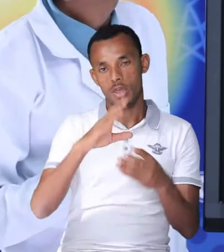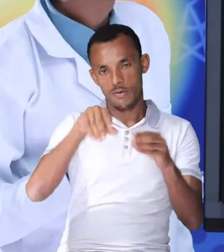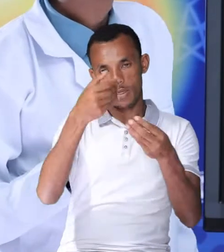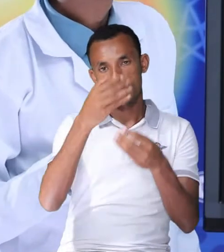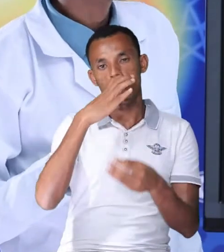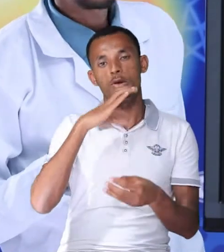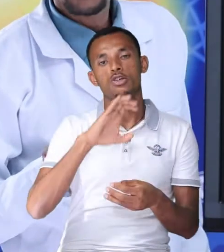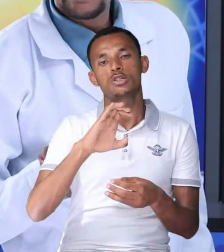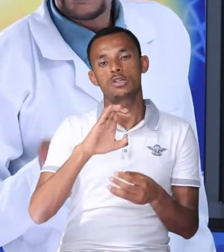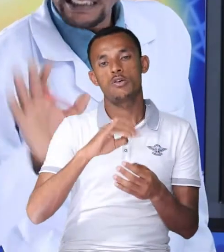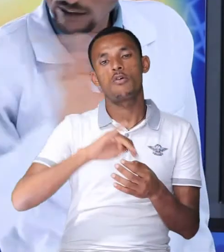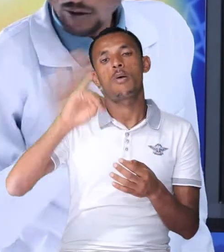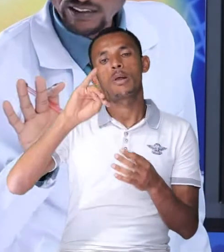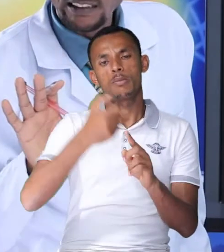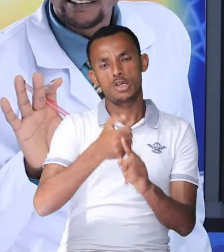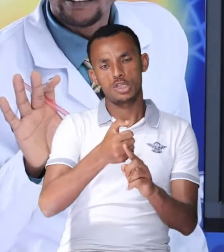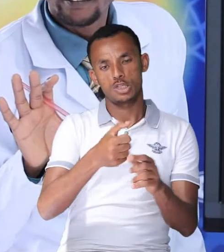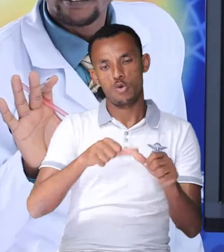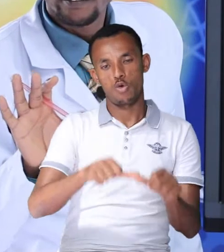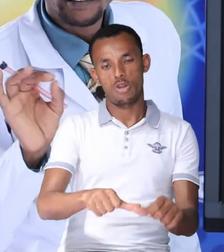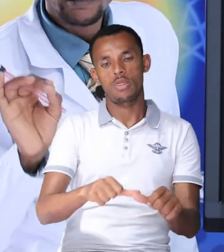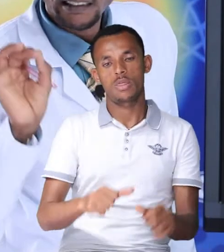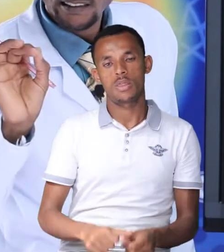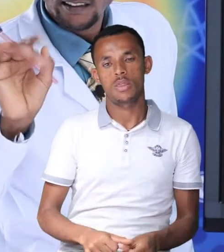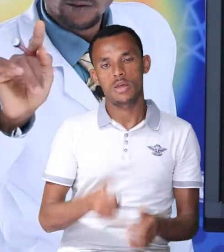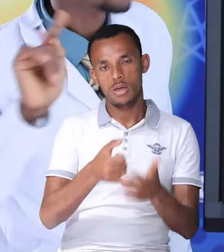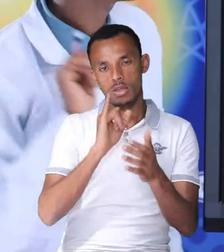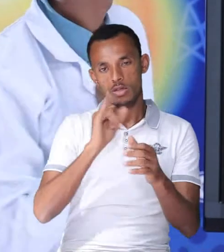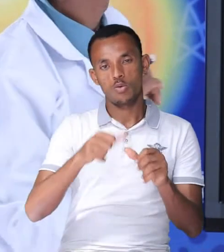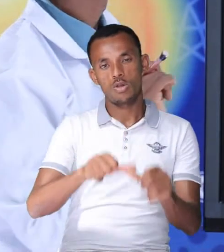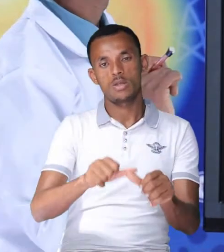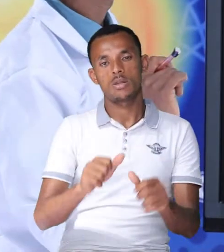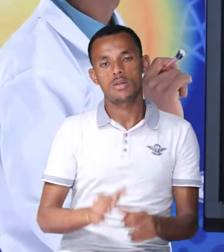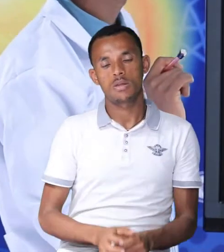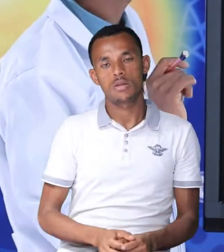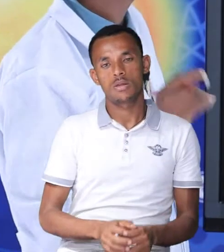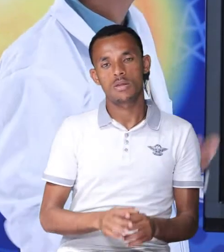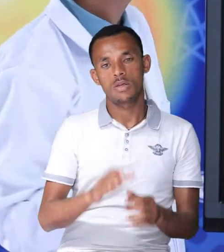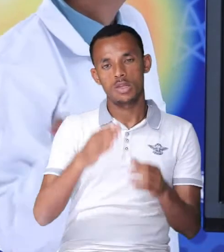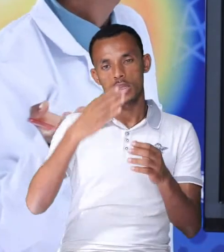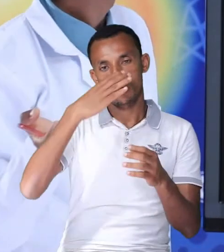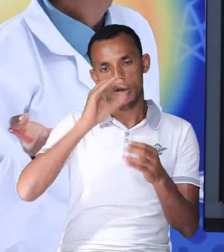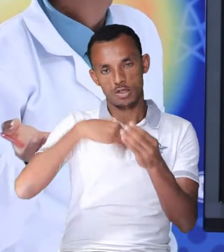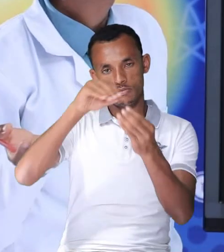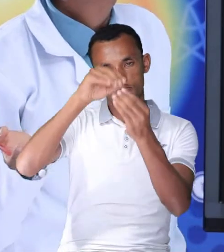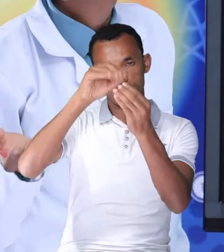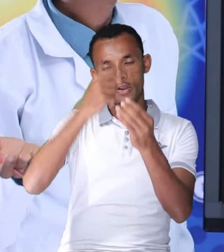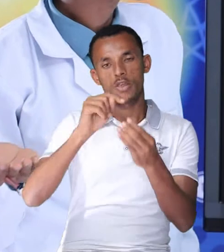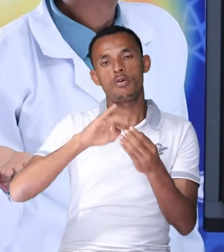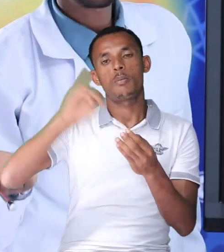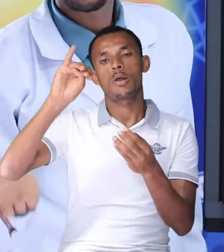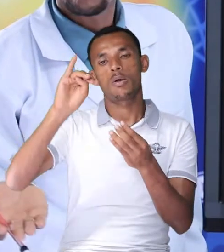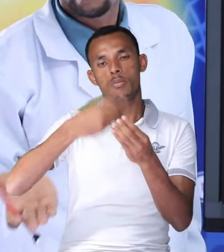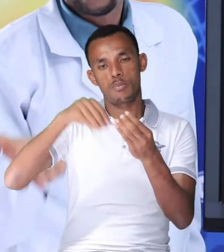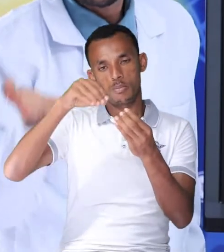temperature, vapor pressure is constant. Okay, it is constant. As the temperature increases, the vapor pressure of a